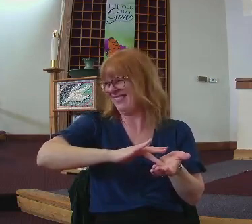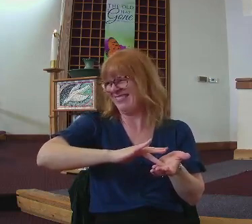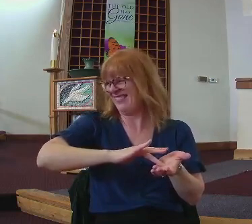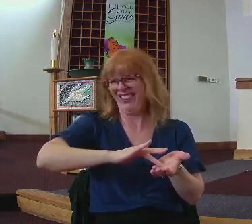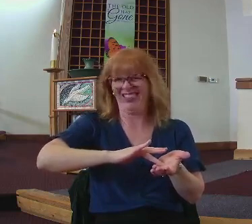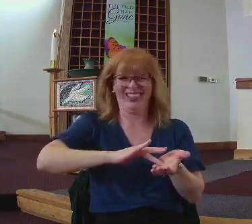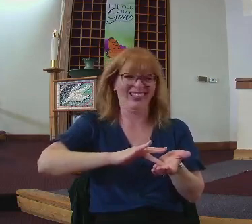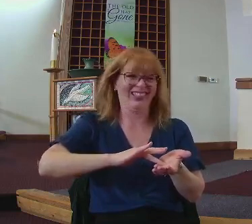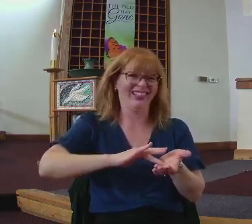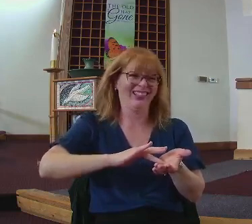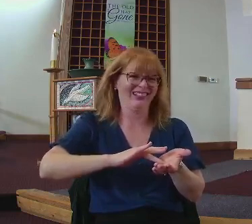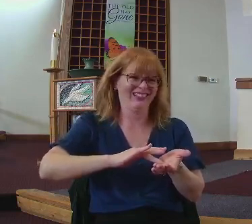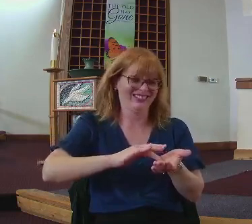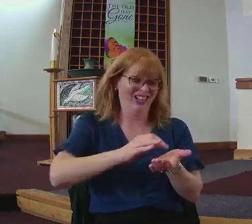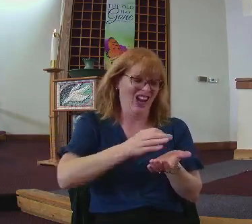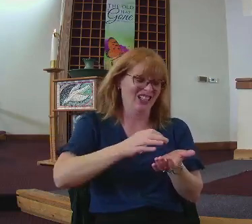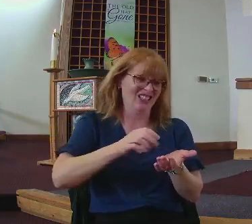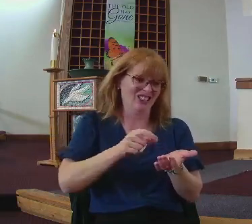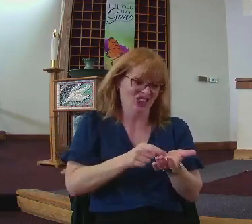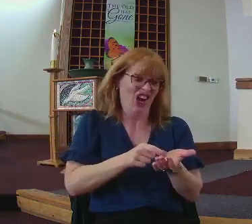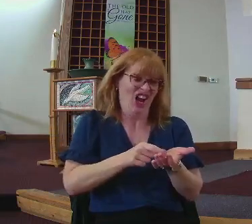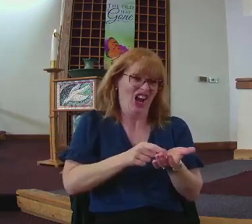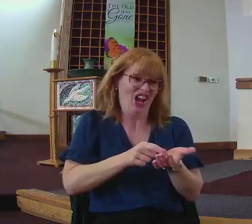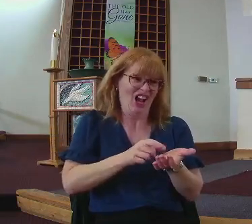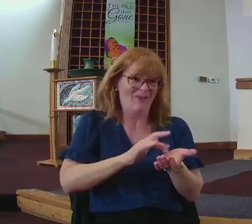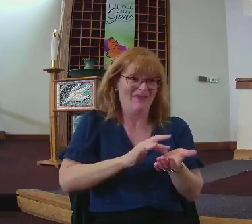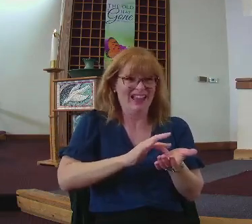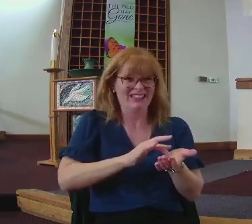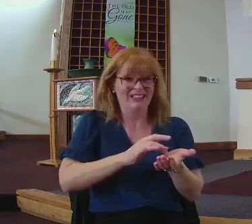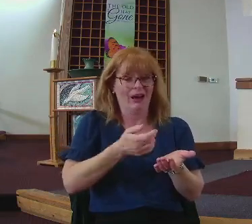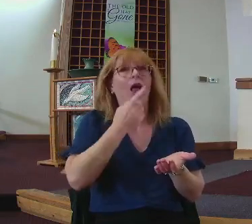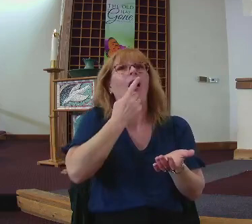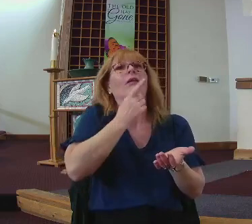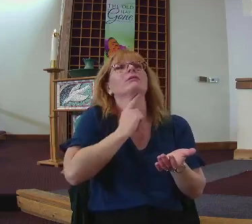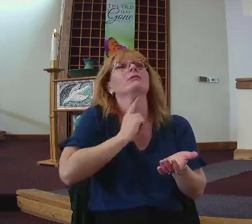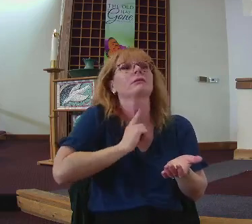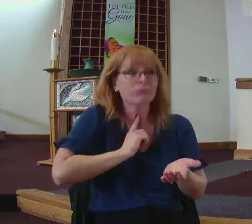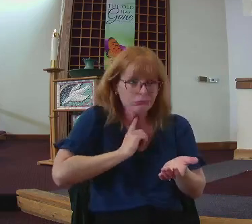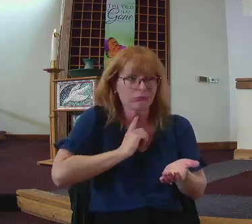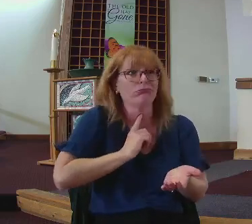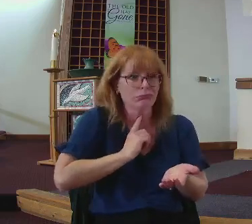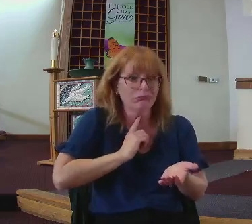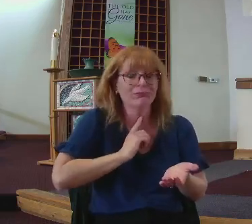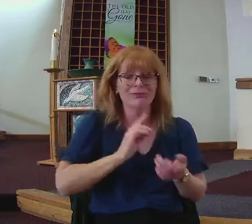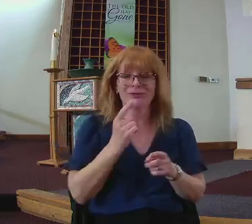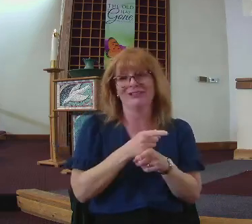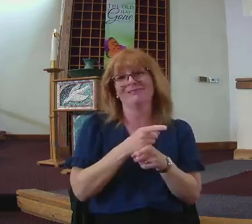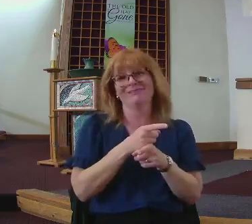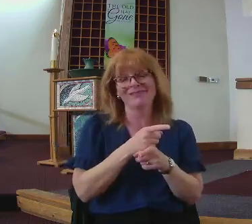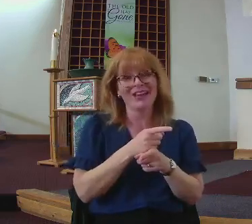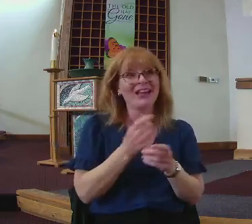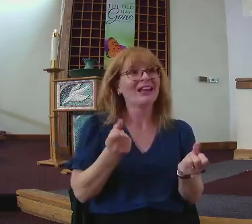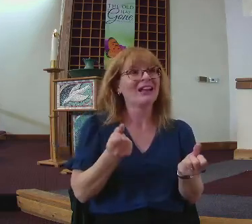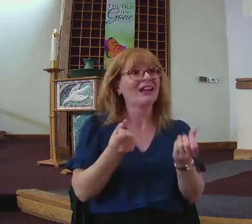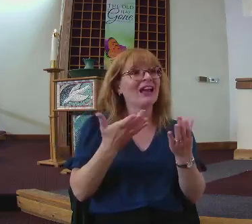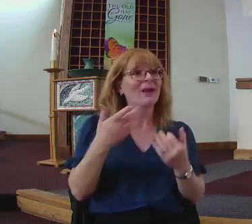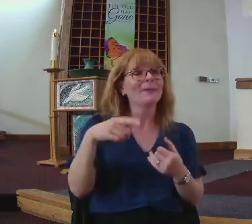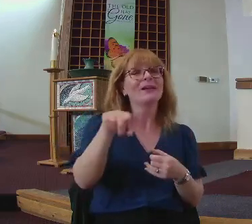No, sometimes we have to do things that we don't like to do, right? How about, have any of you